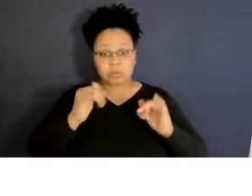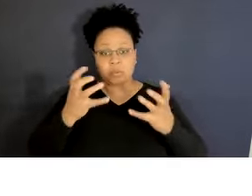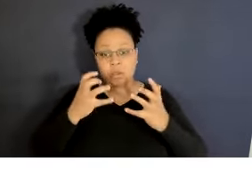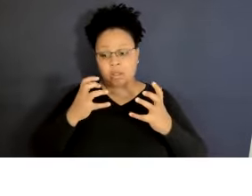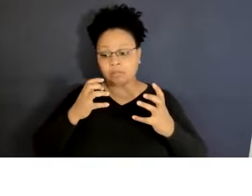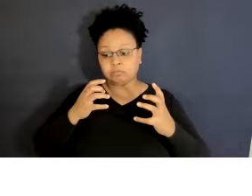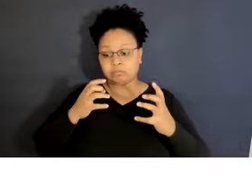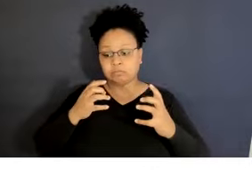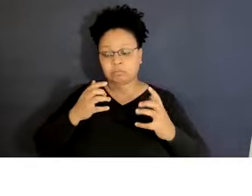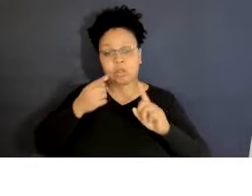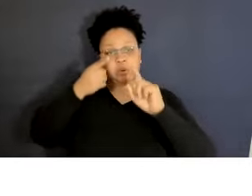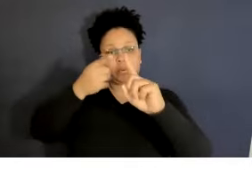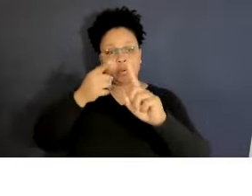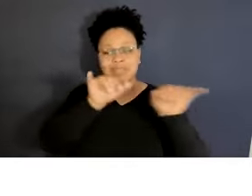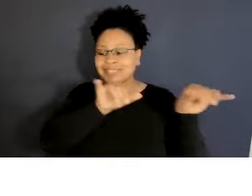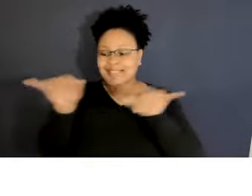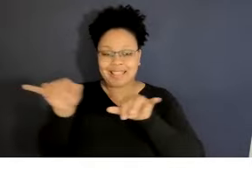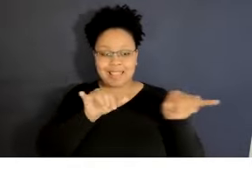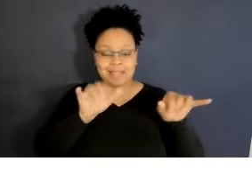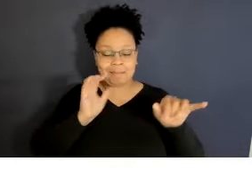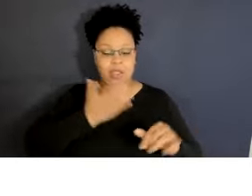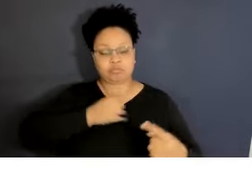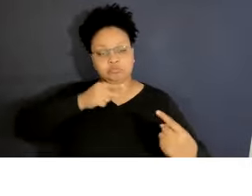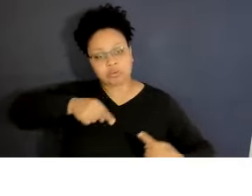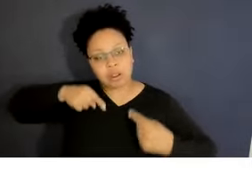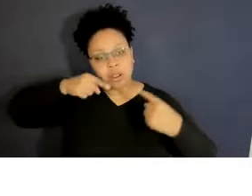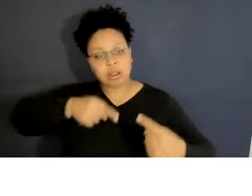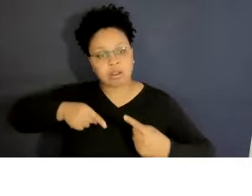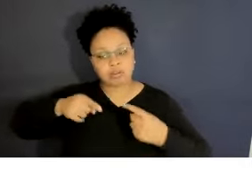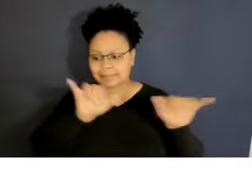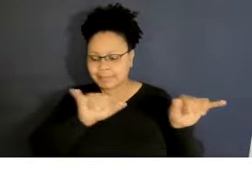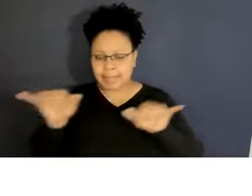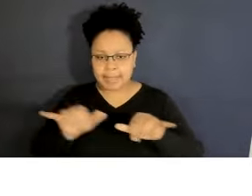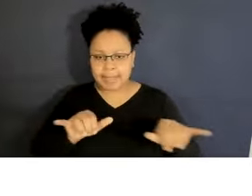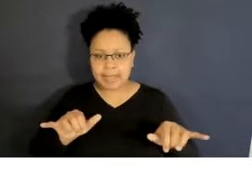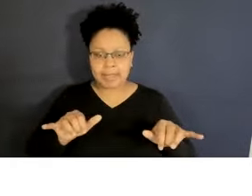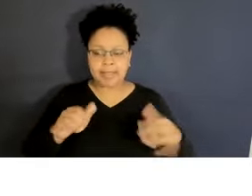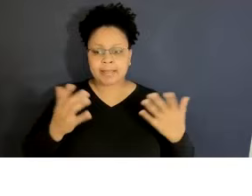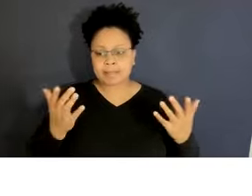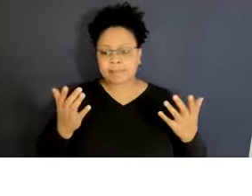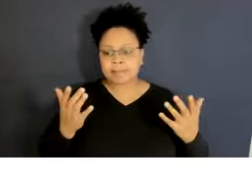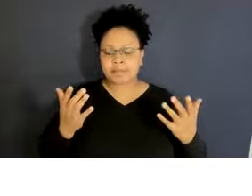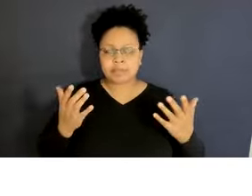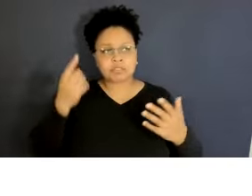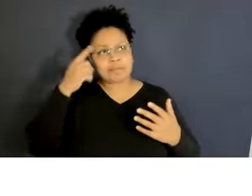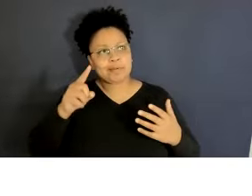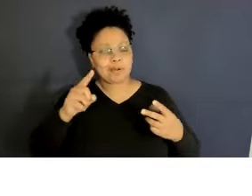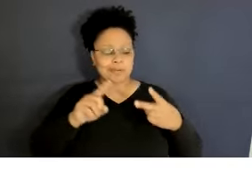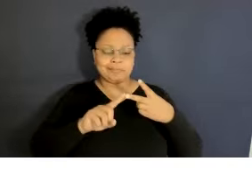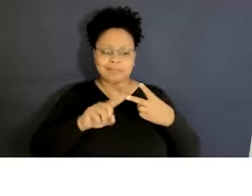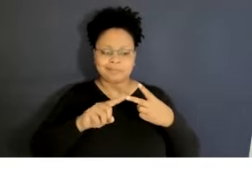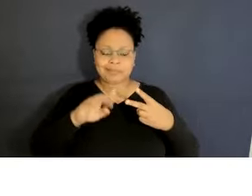we're struggling for the same thing. In terms of how to raise of Black voices,